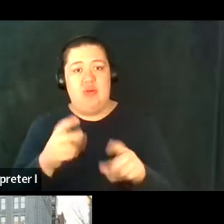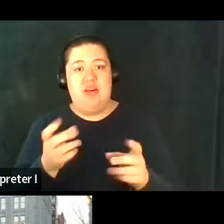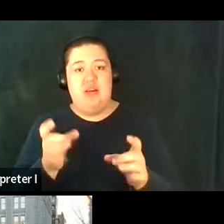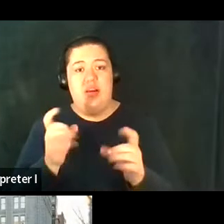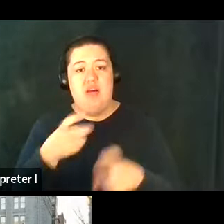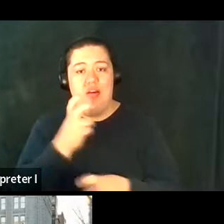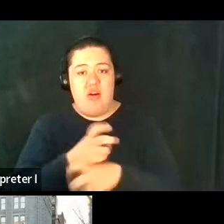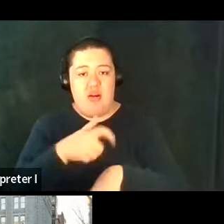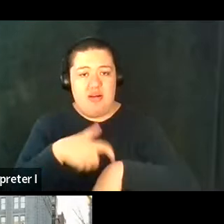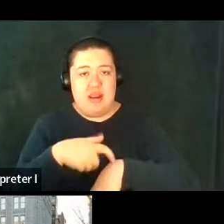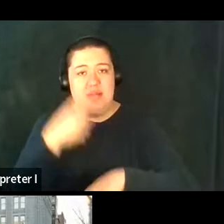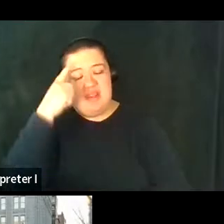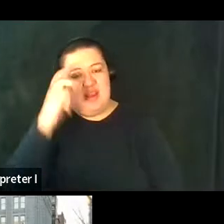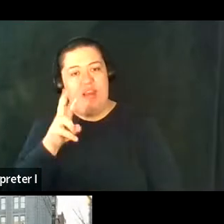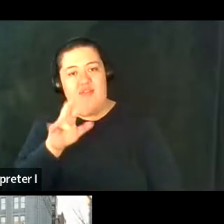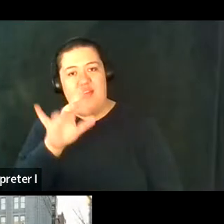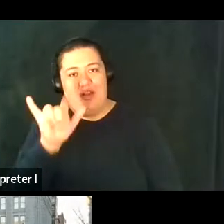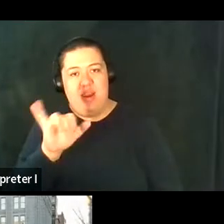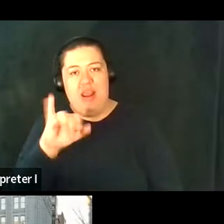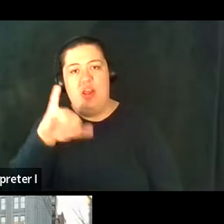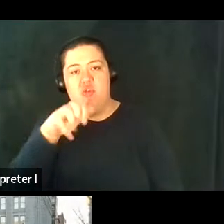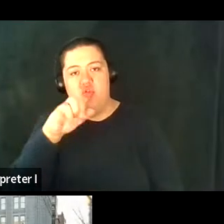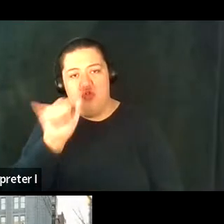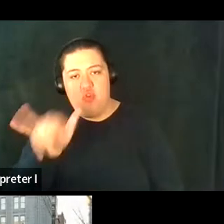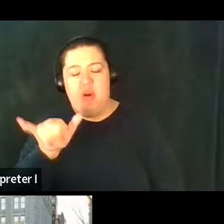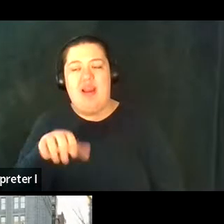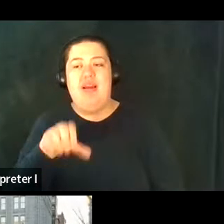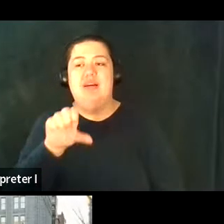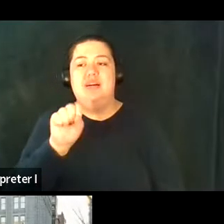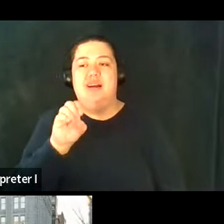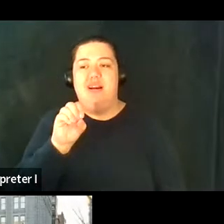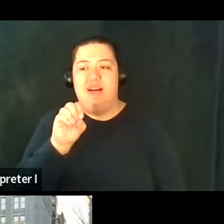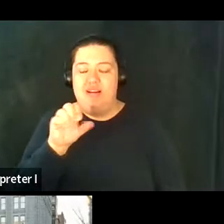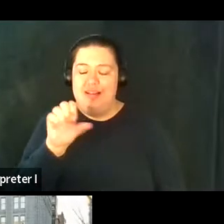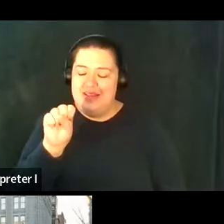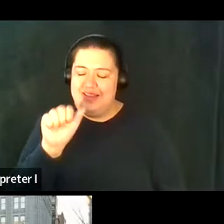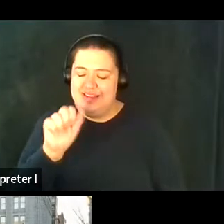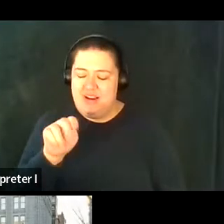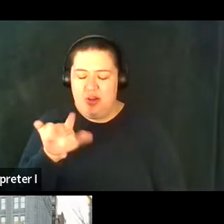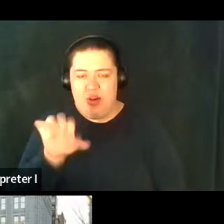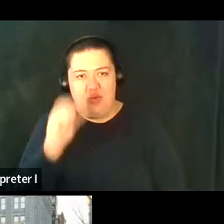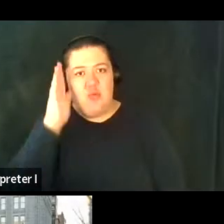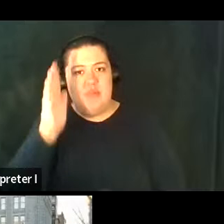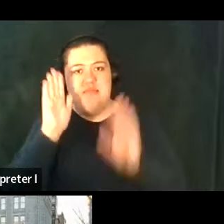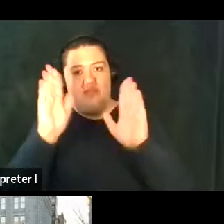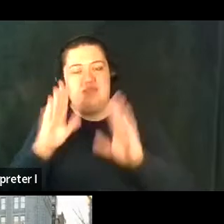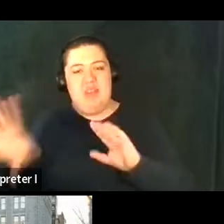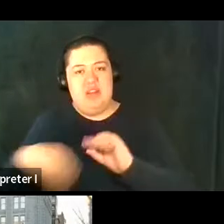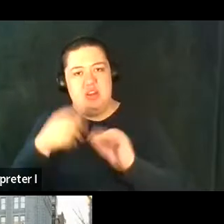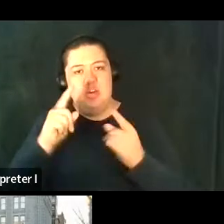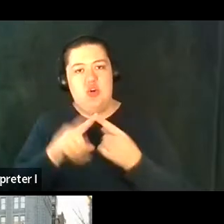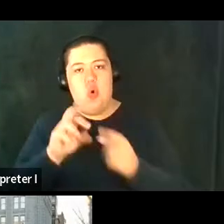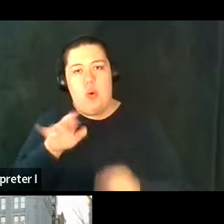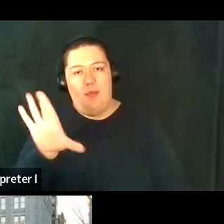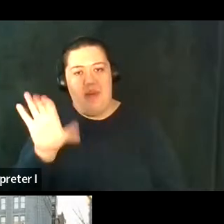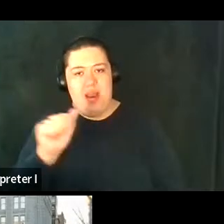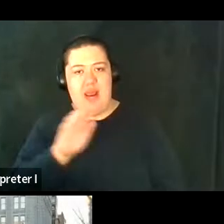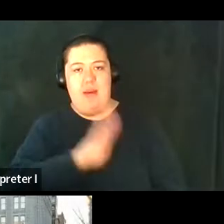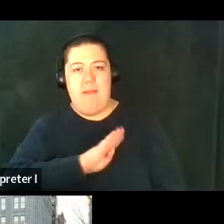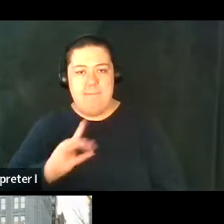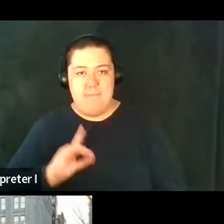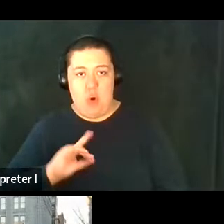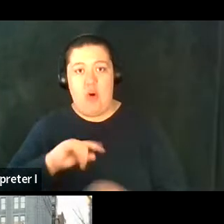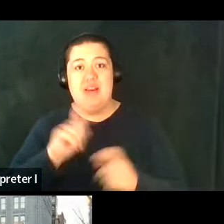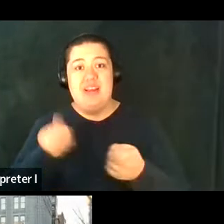think Valerie Joy Santos will be an excellent addition to the WMATA board, particularly at a time where we need some